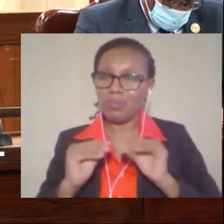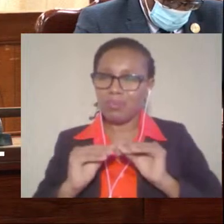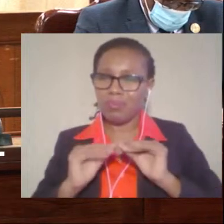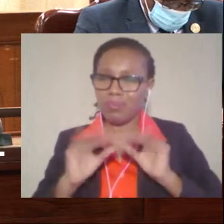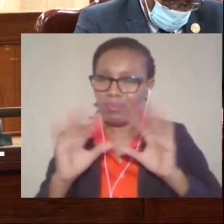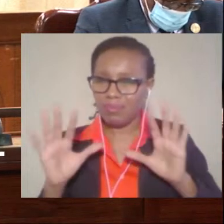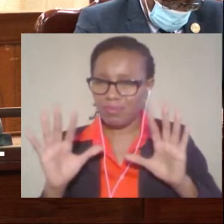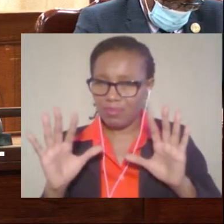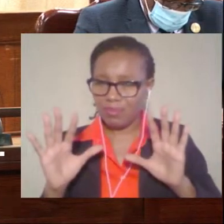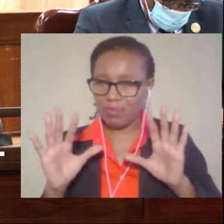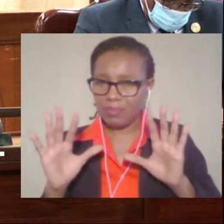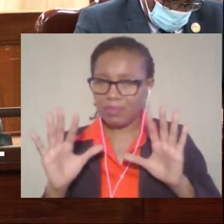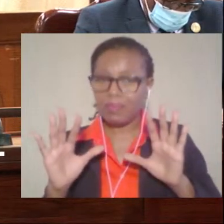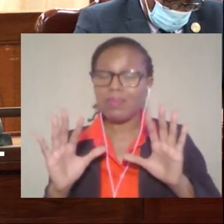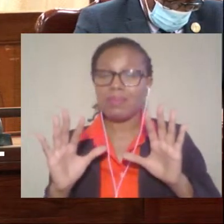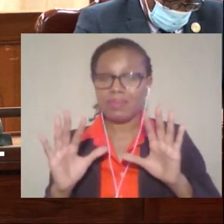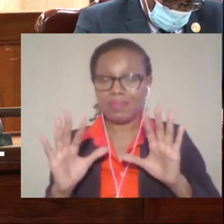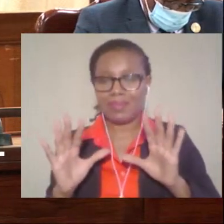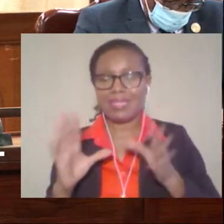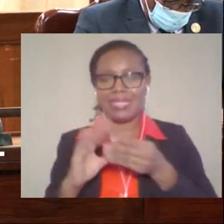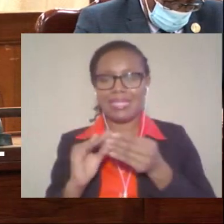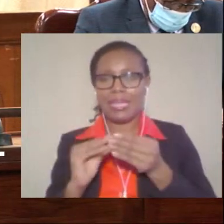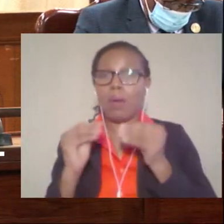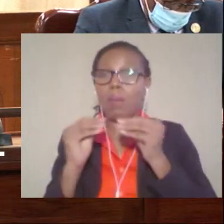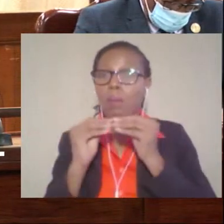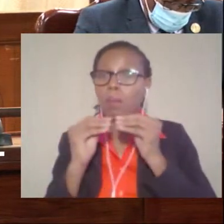He did say that no licenses have been issued.